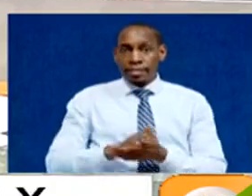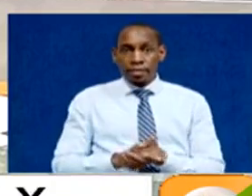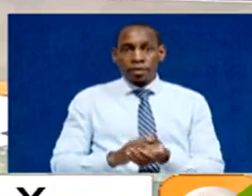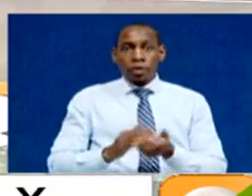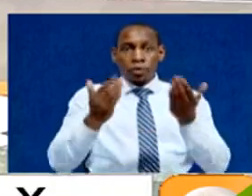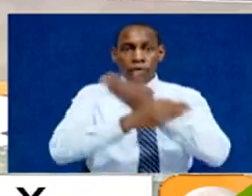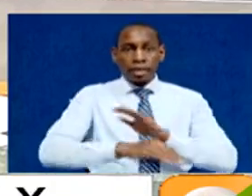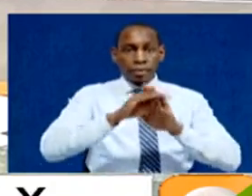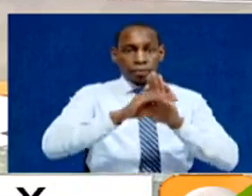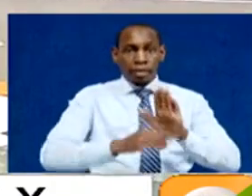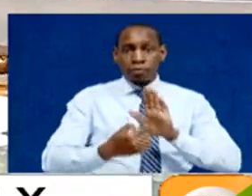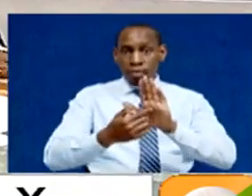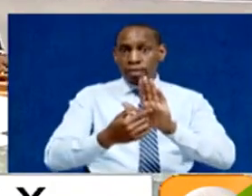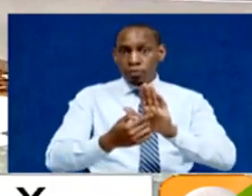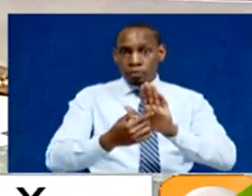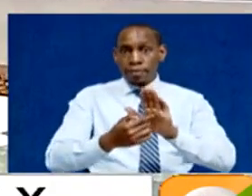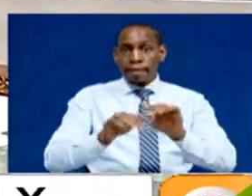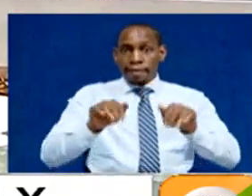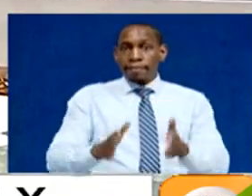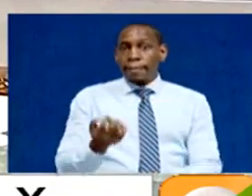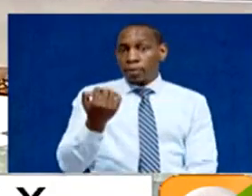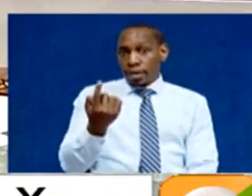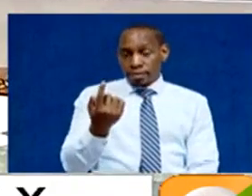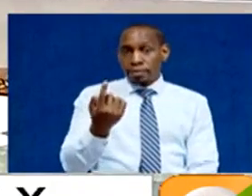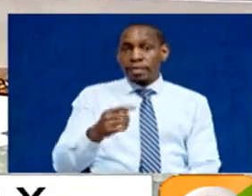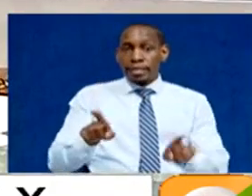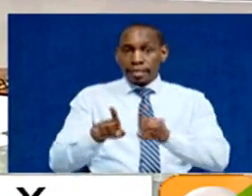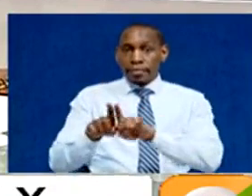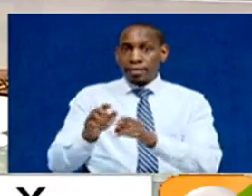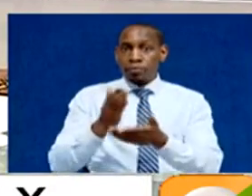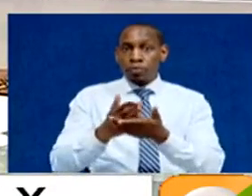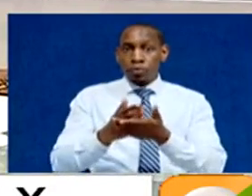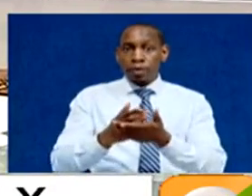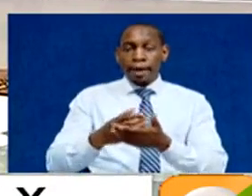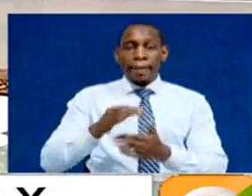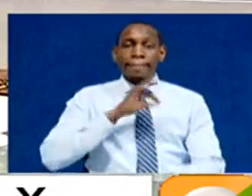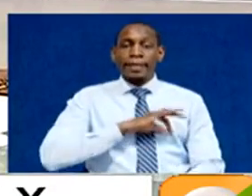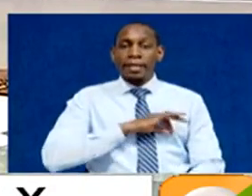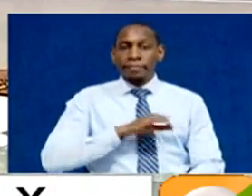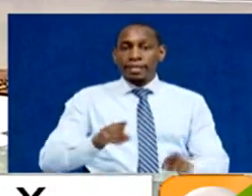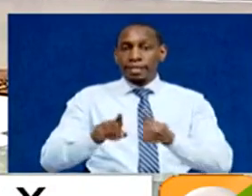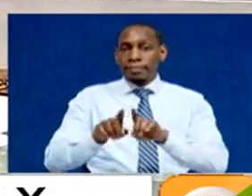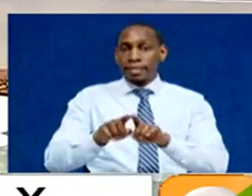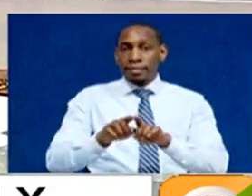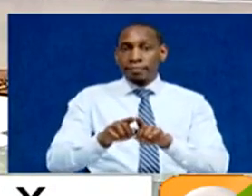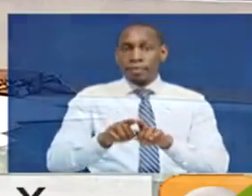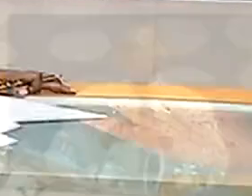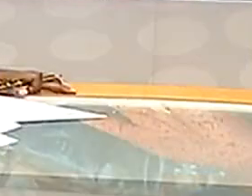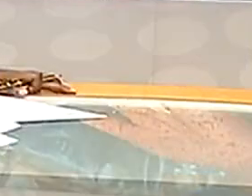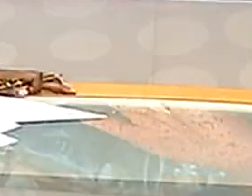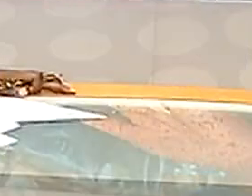tonight's Smart Farm, our very own Dennis Etienne caught up with one farmer who has gone big with this insect. Take a